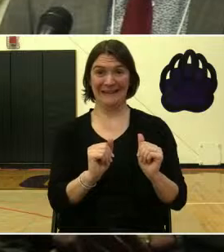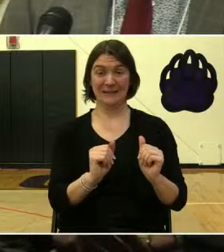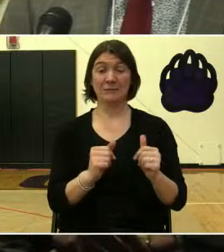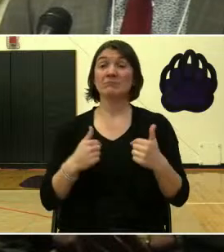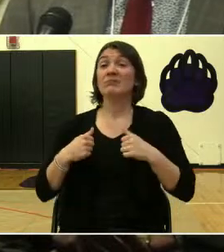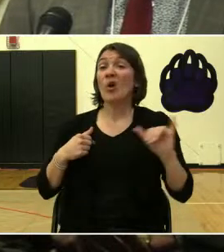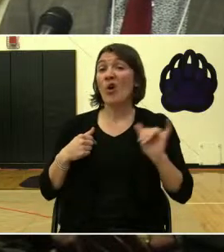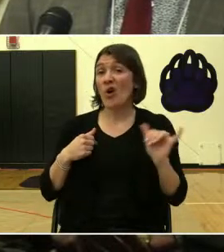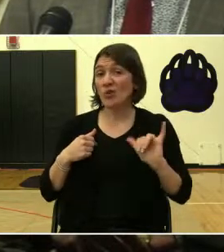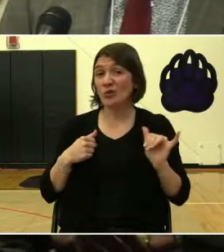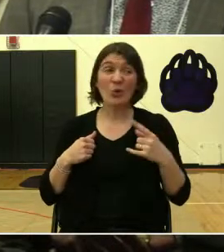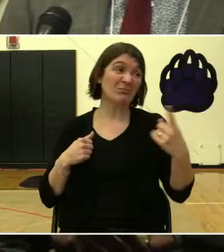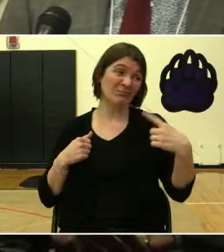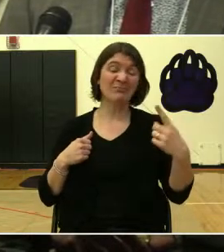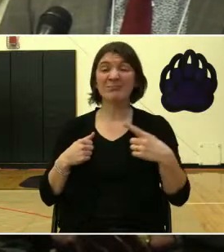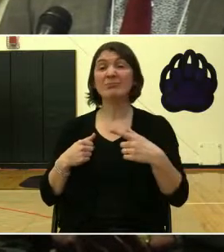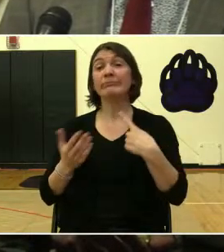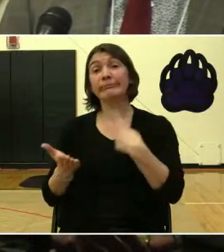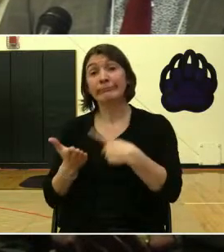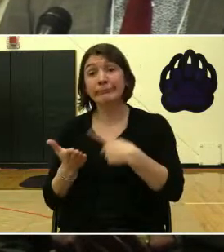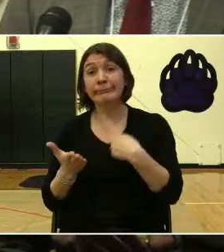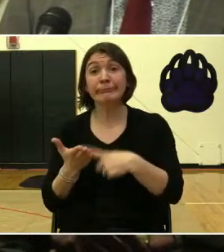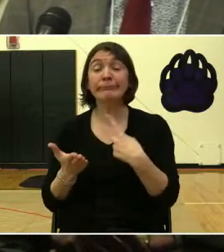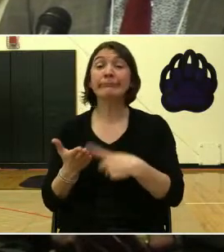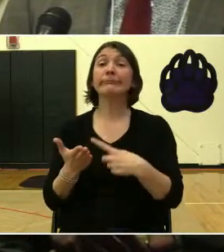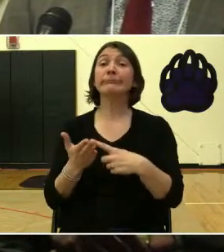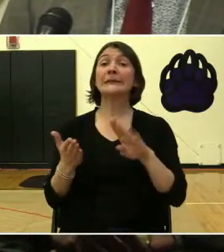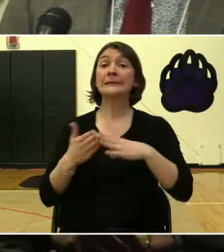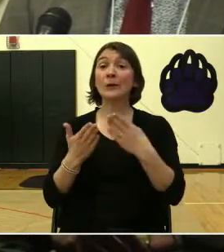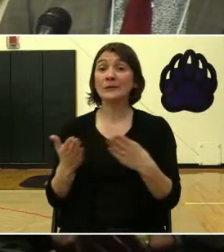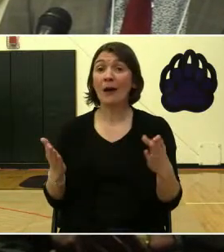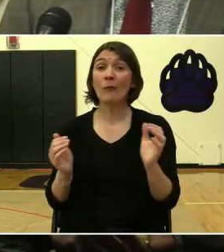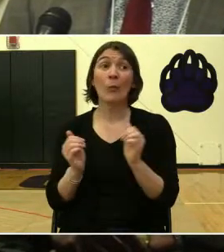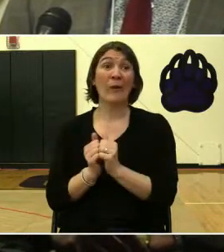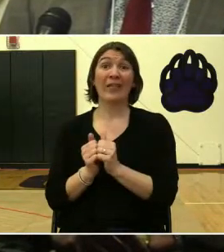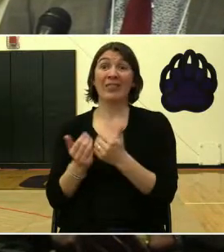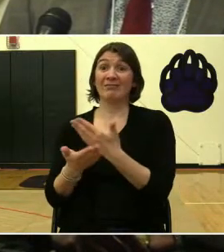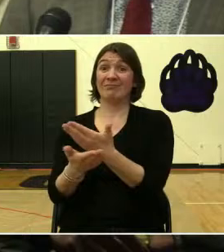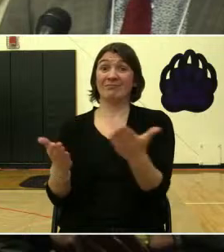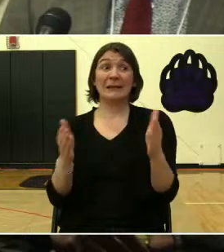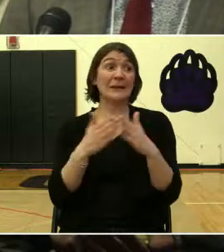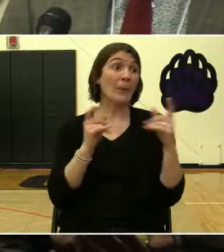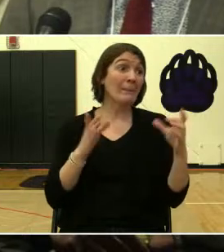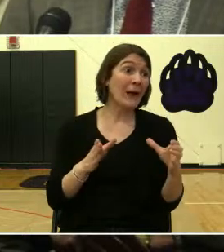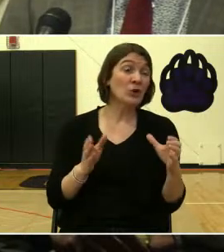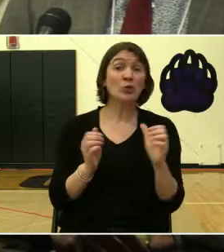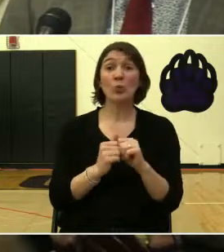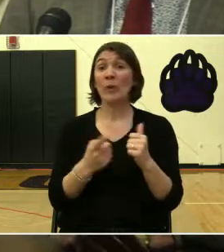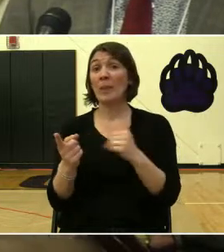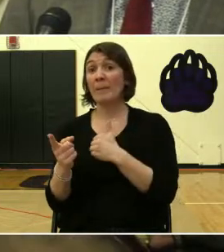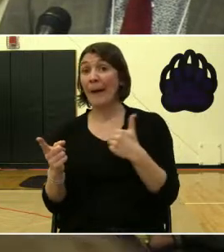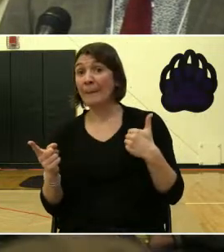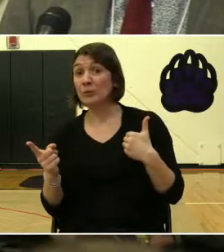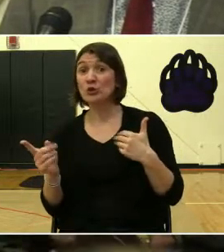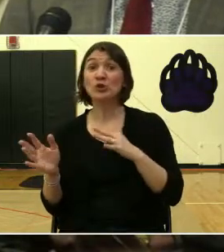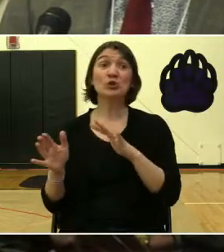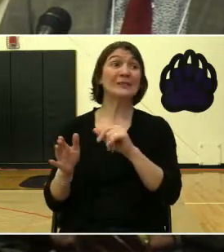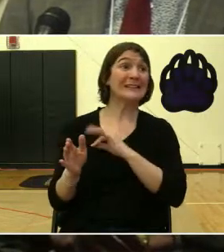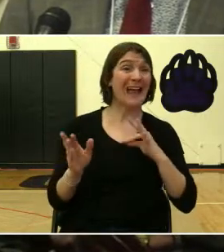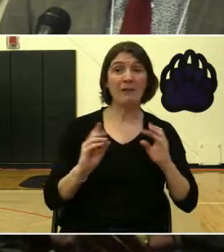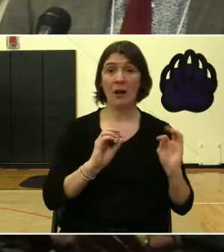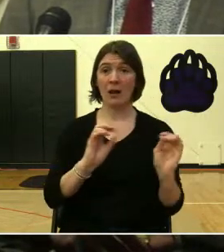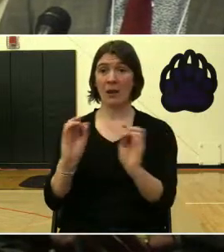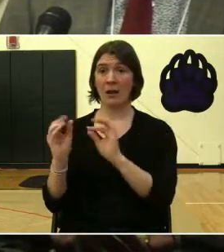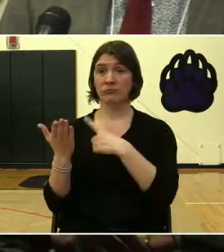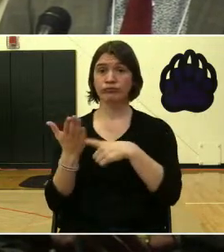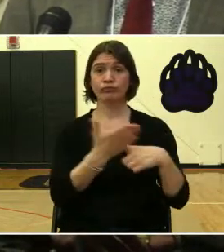also spend a lot of time discussing uh Town matters with the town manager manager and other members of the staff and other members